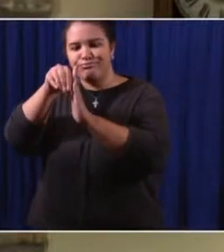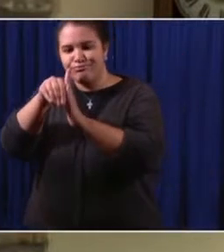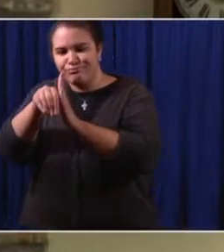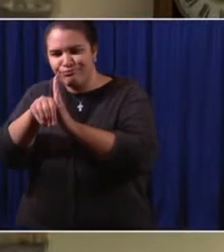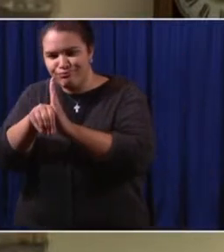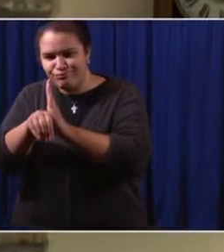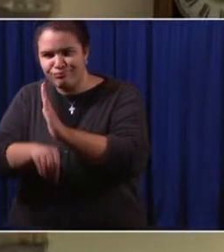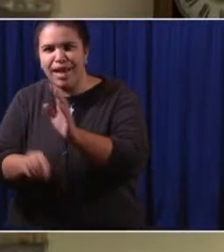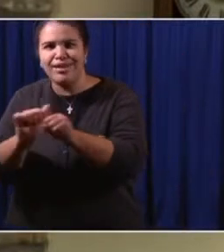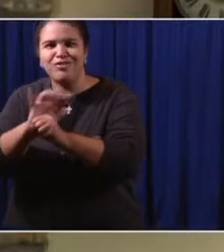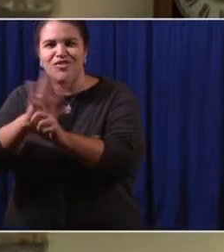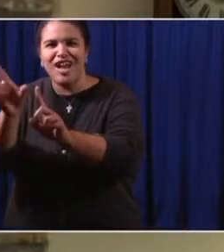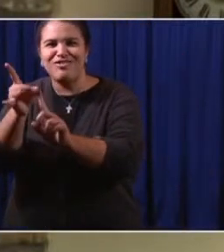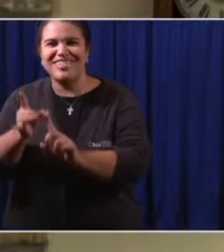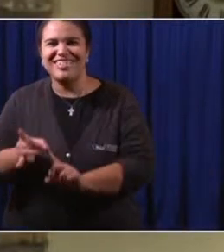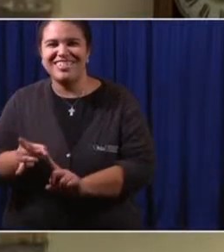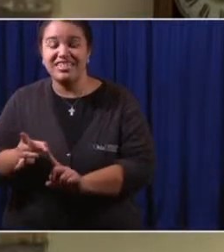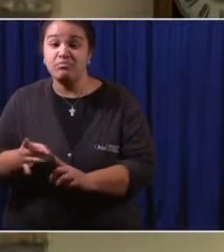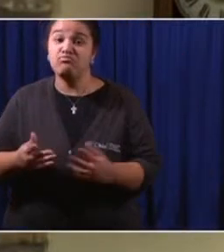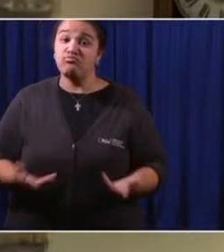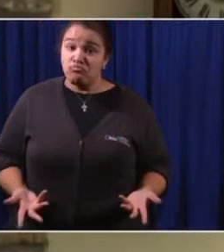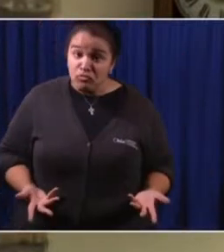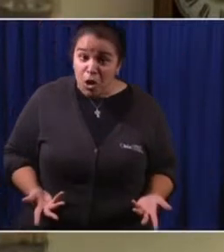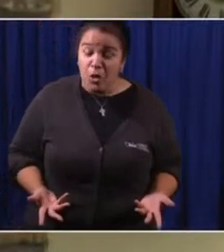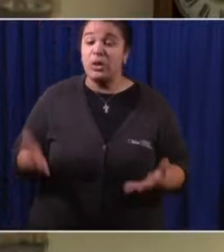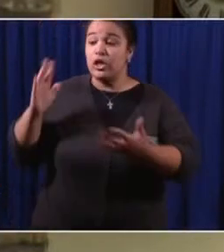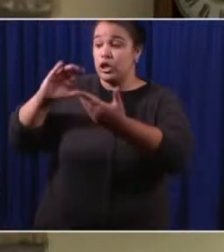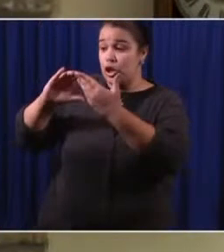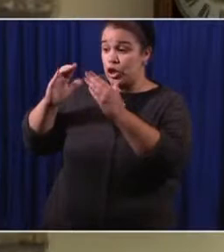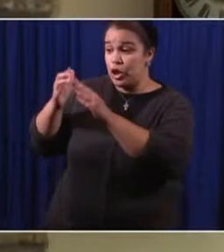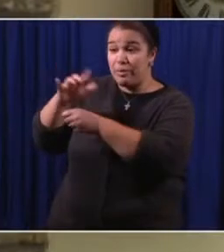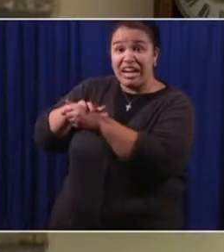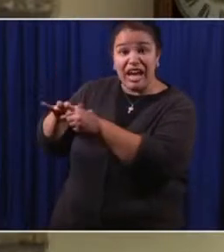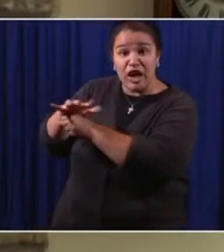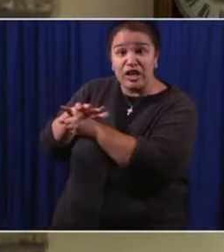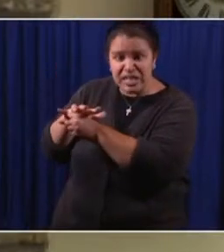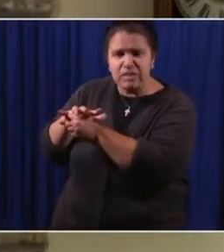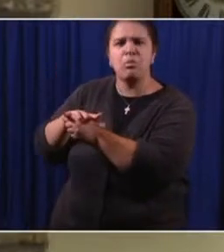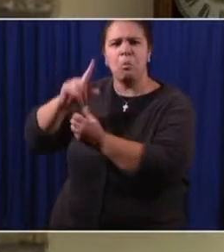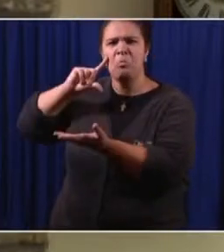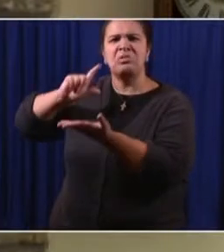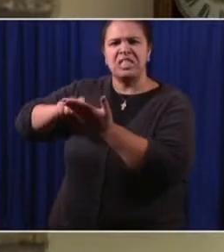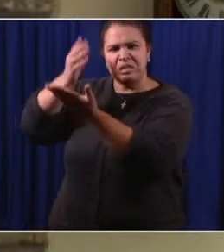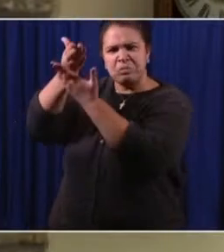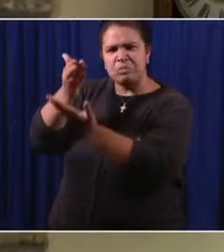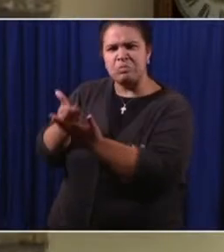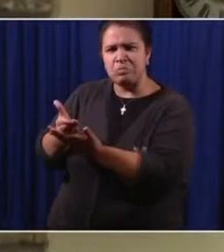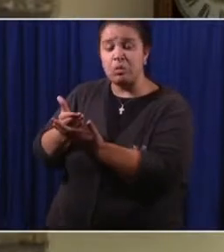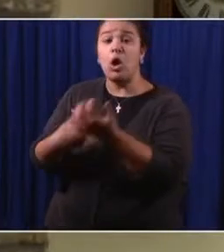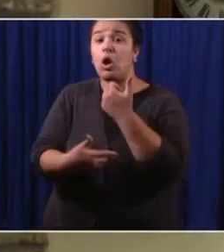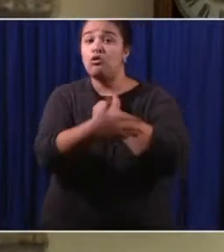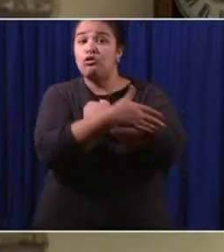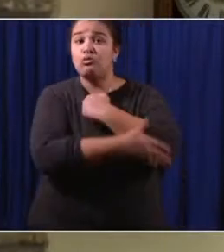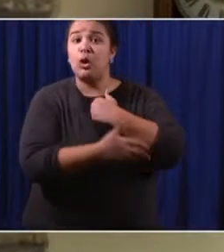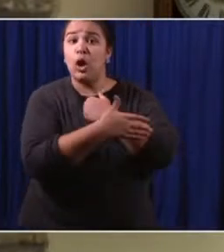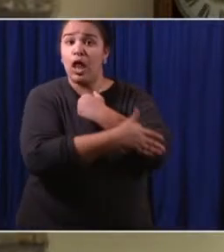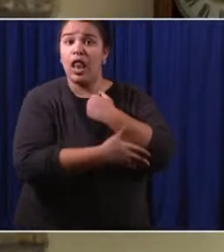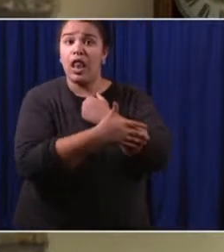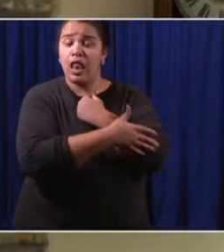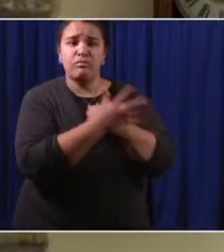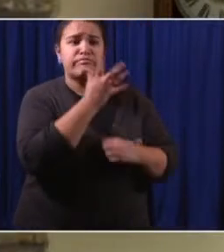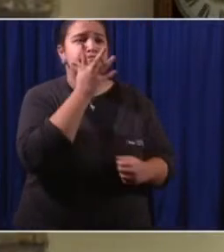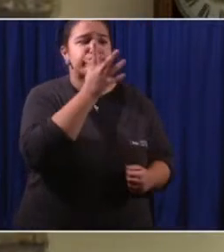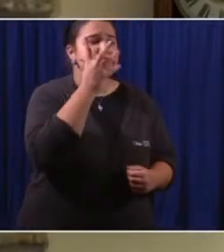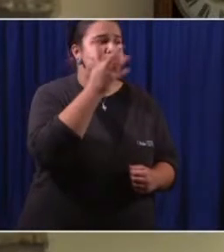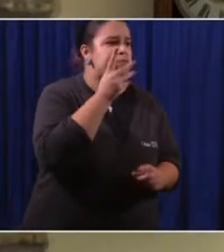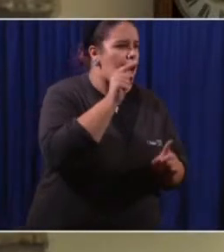have seen that in our urban areas. We hope to see more of it in the rural. We're seeing some of it in the rural. We're seeing people being